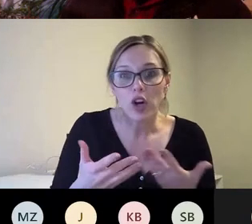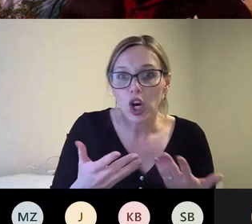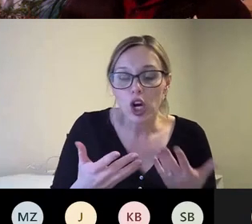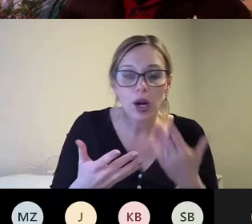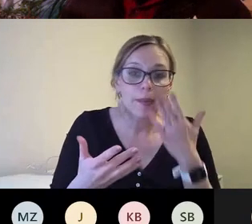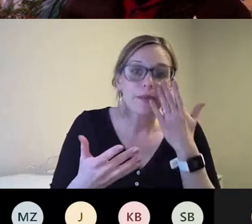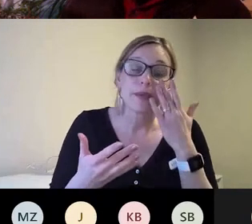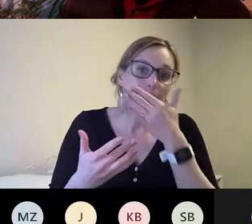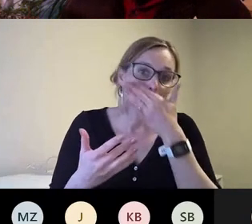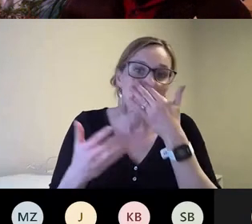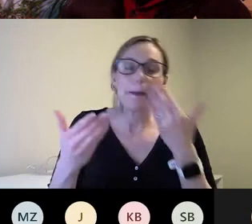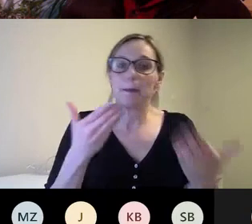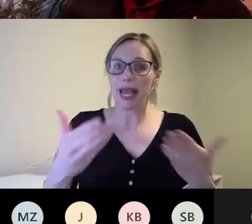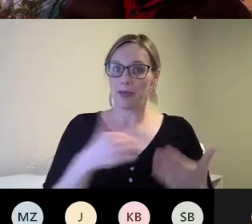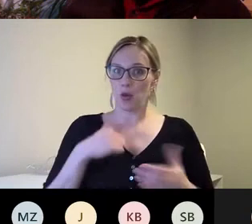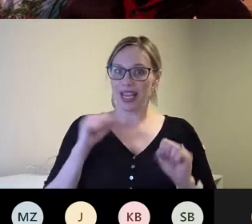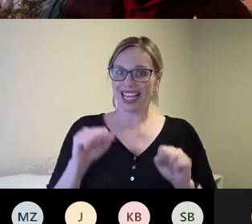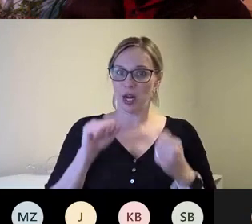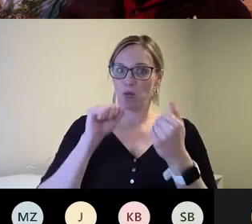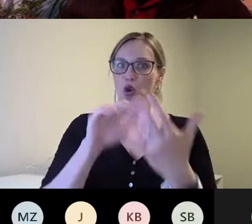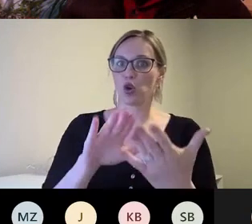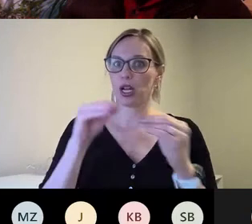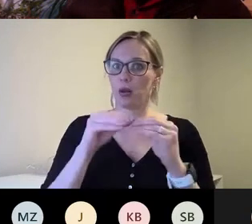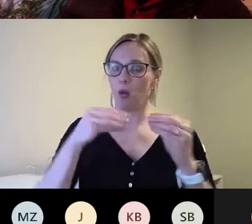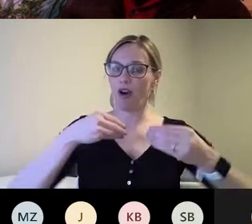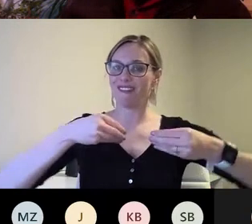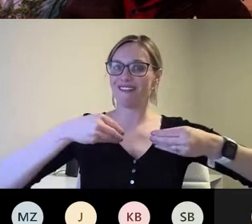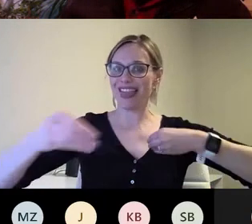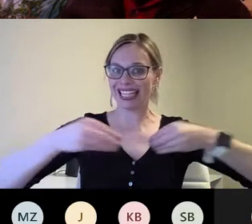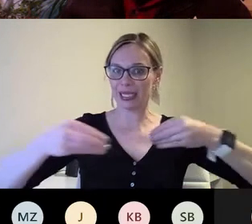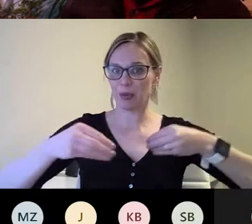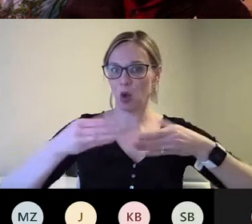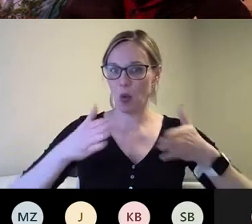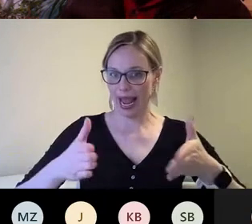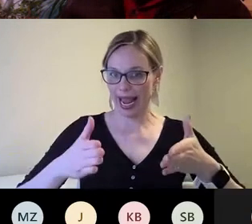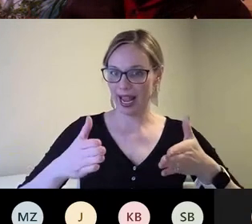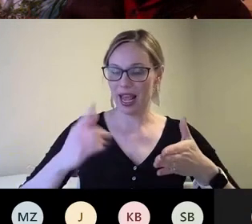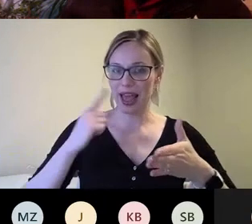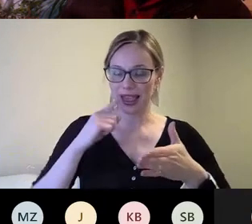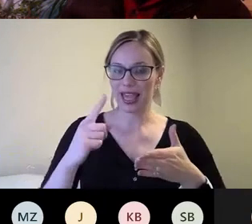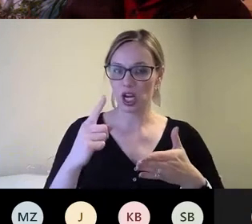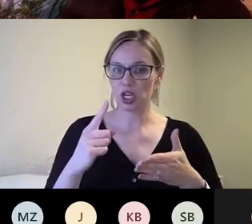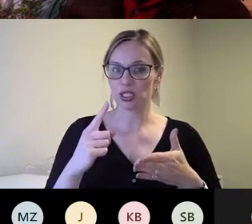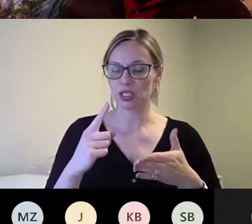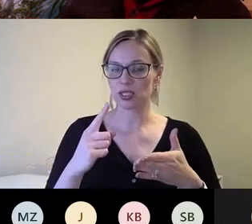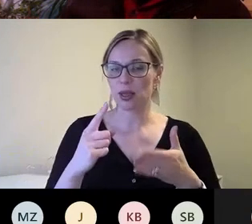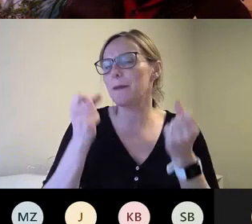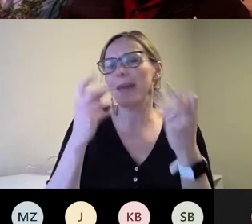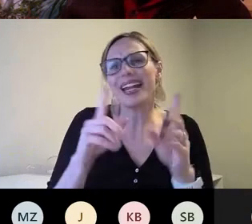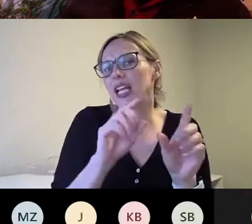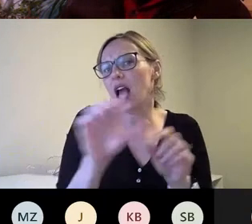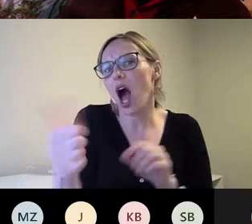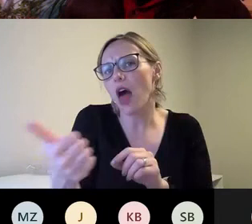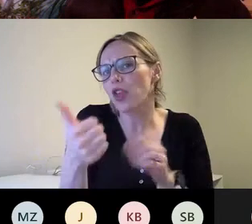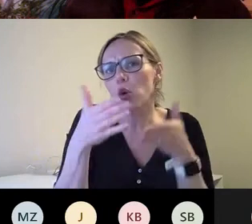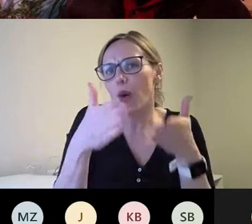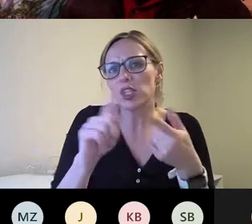that we can maybe approach this more in a flexible way. There's lots of other ways to